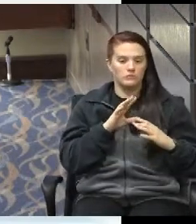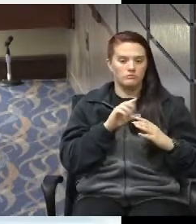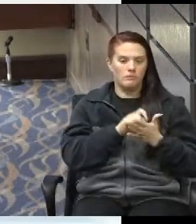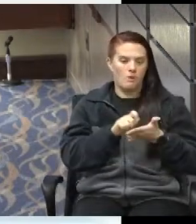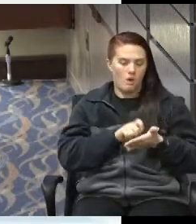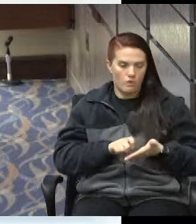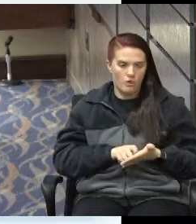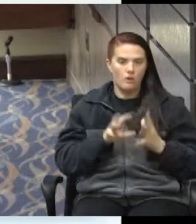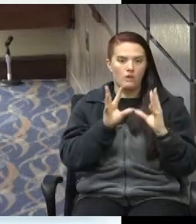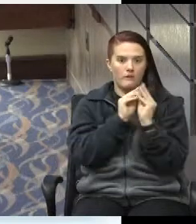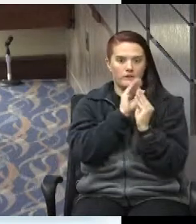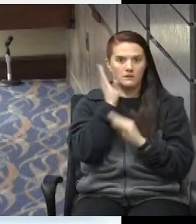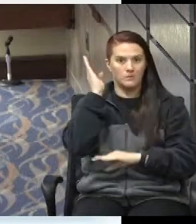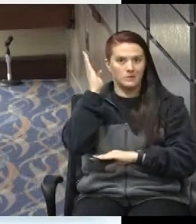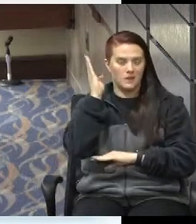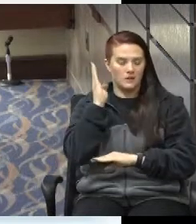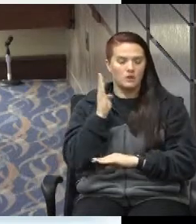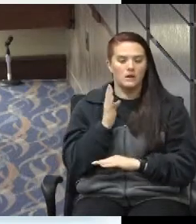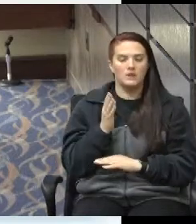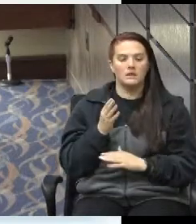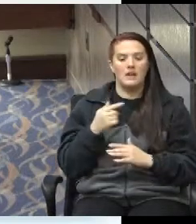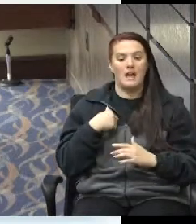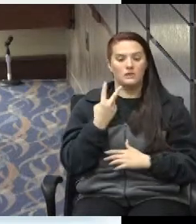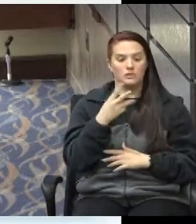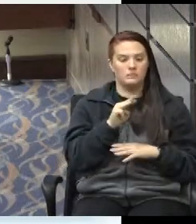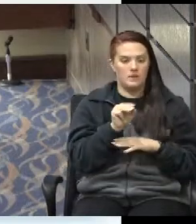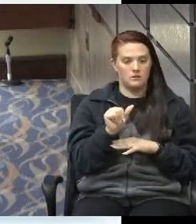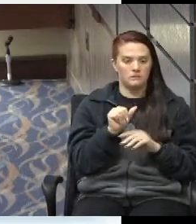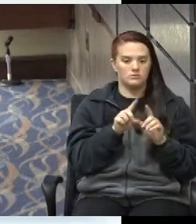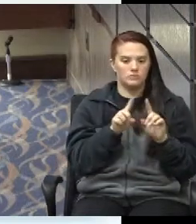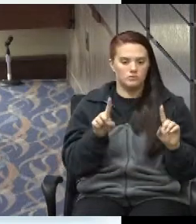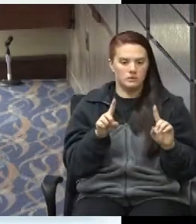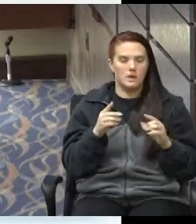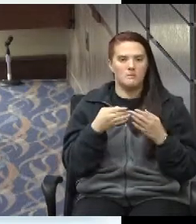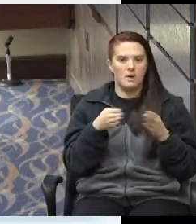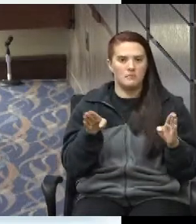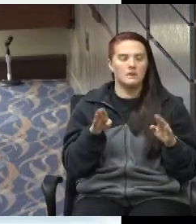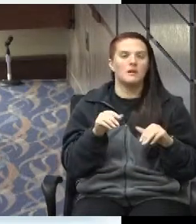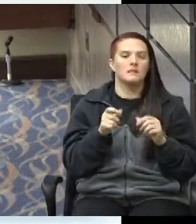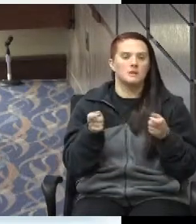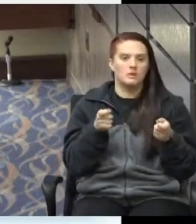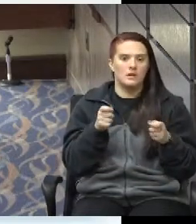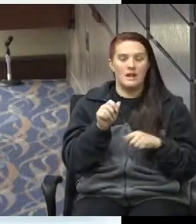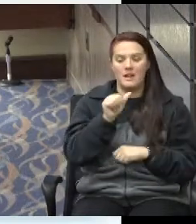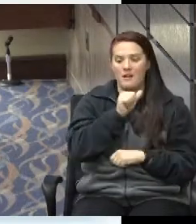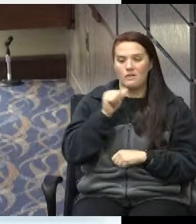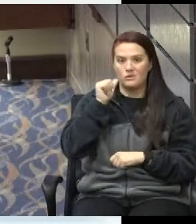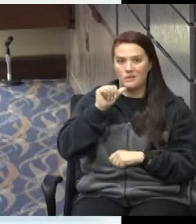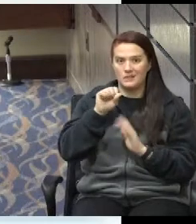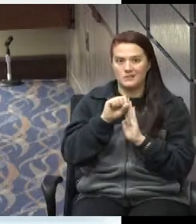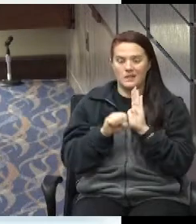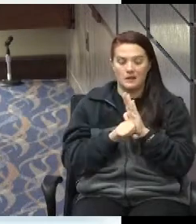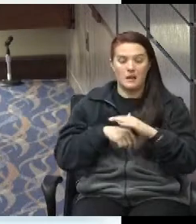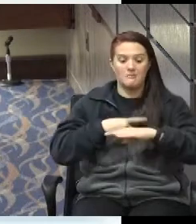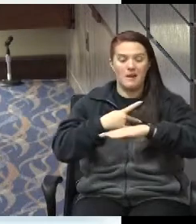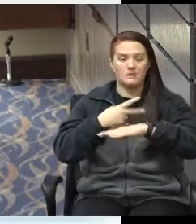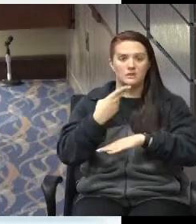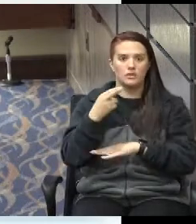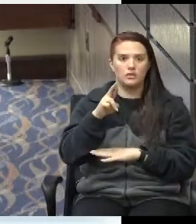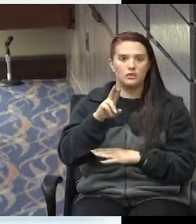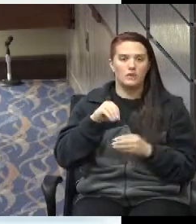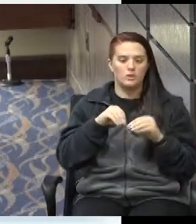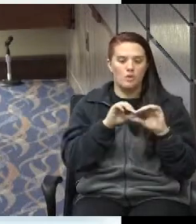educator, Patrick has 2 advanced degrees, a master's in public administration from Arizona State University, and a master's in human resources